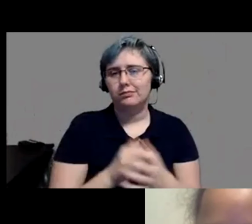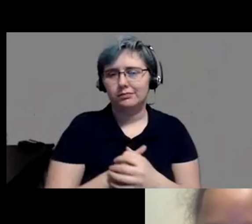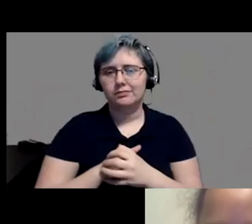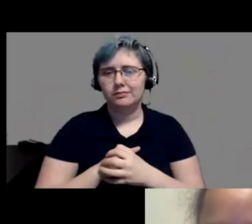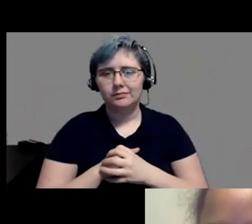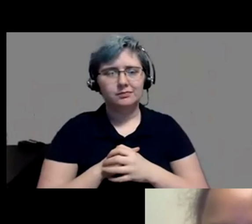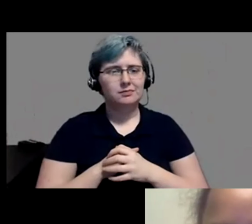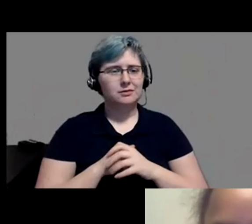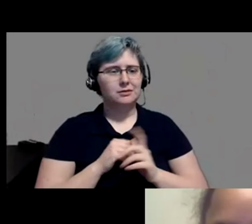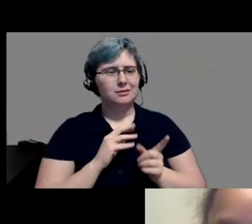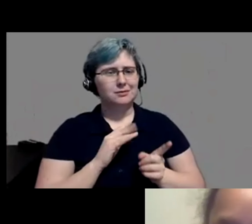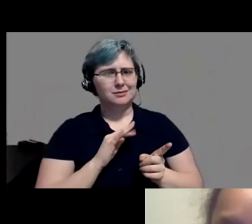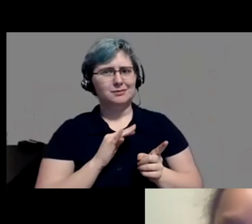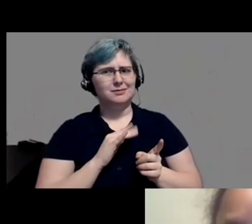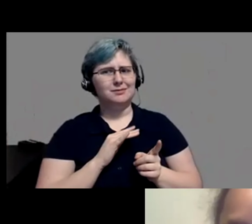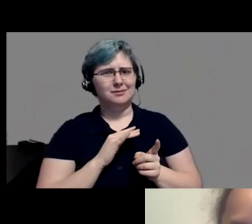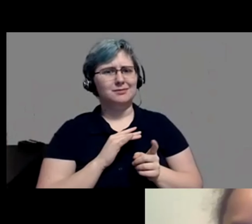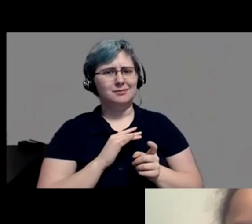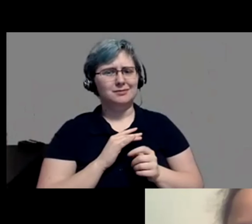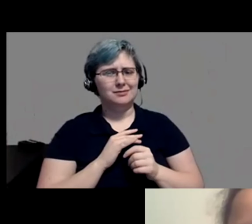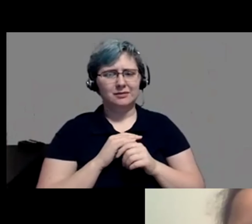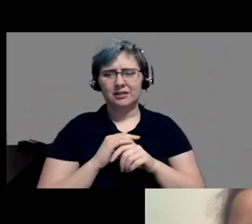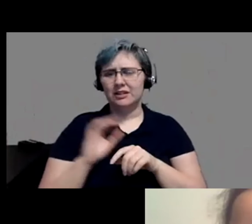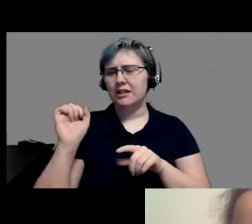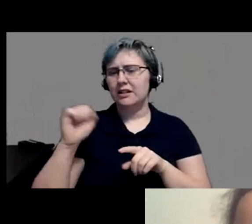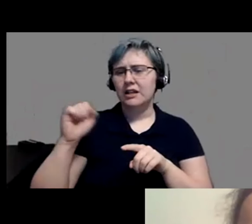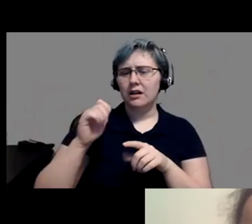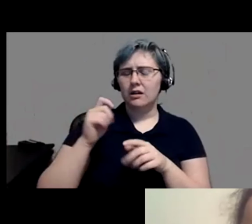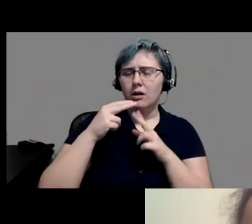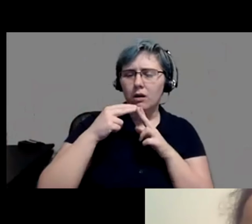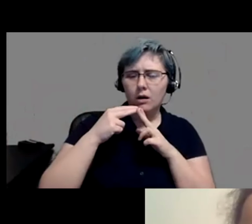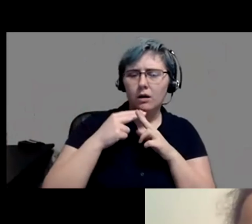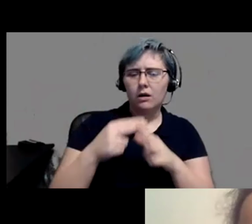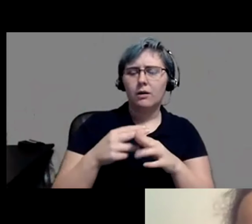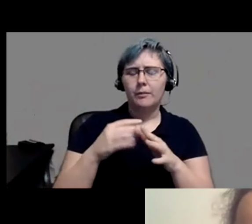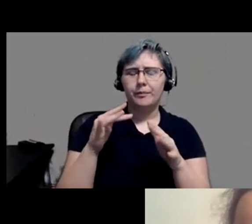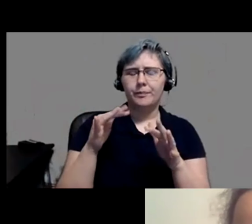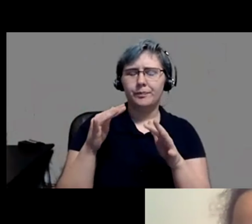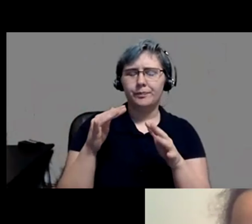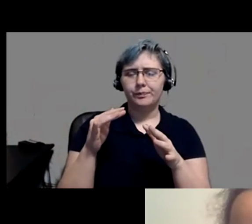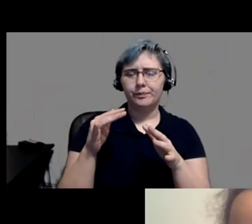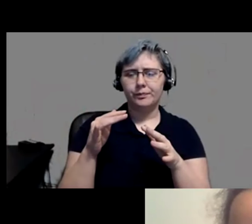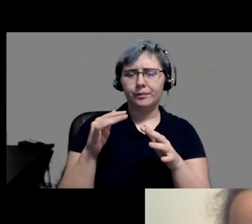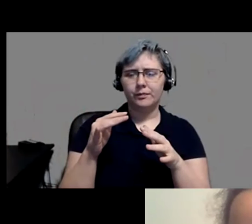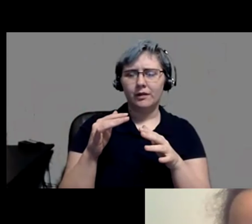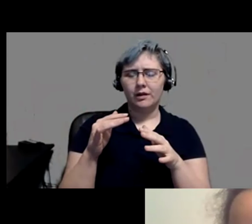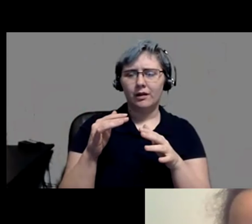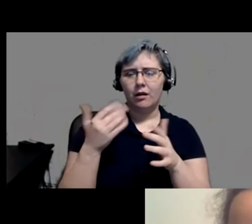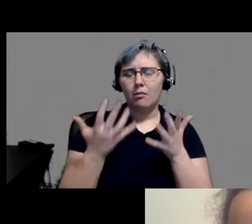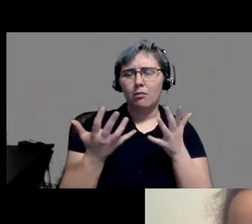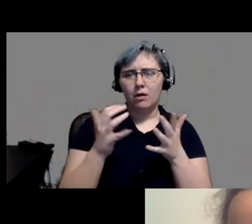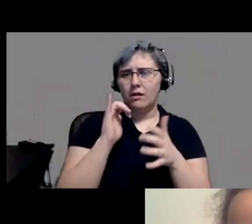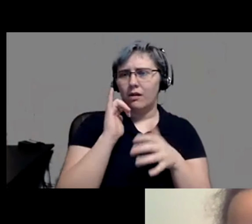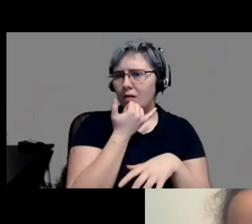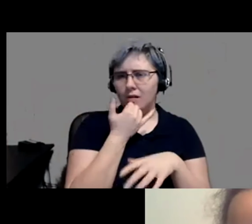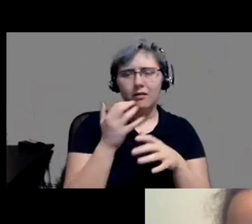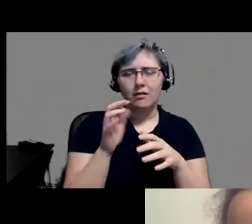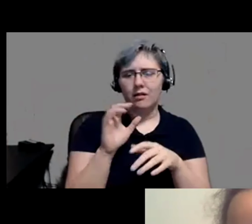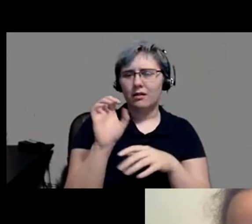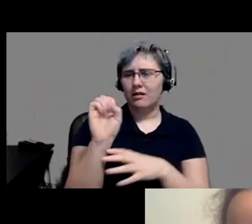That is Yeah. super cool. It's called the, I'm probably gonna chop this up, but